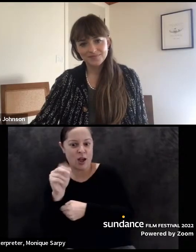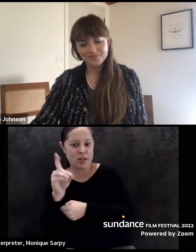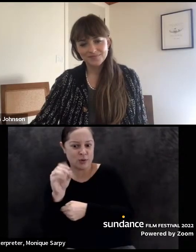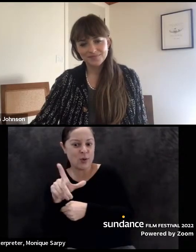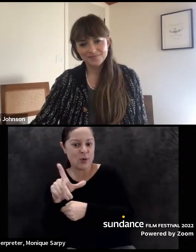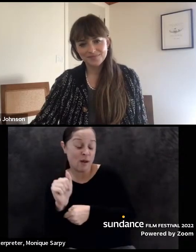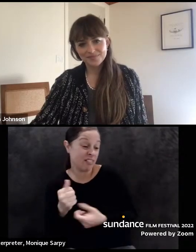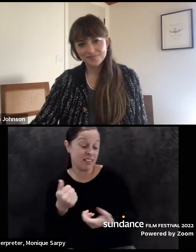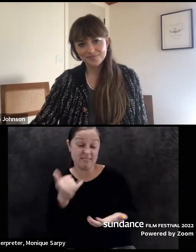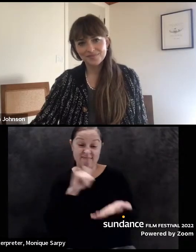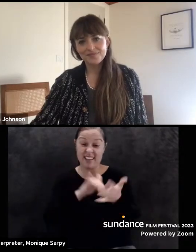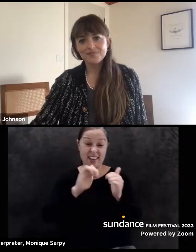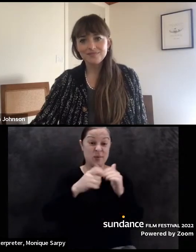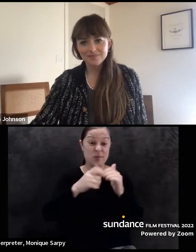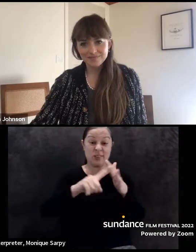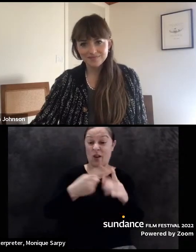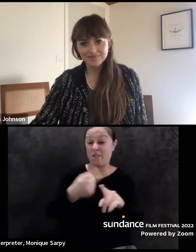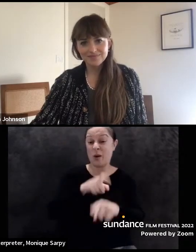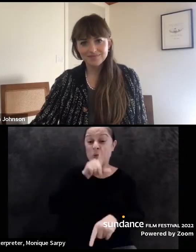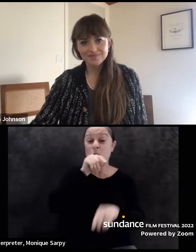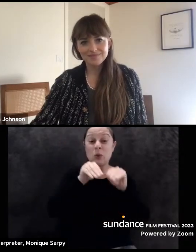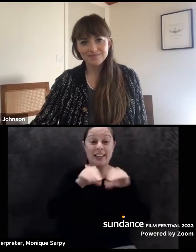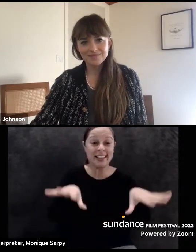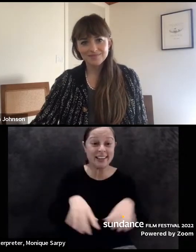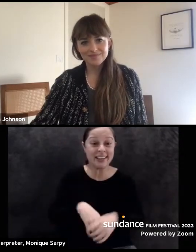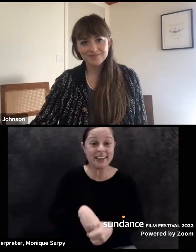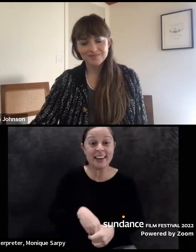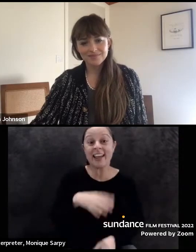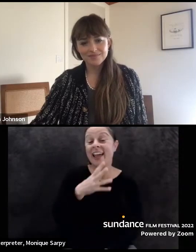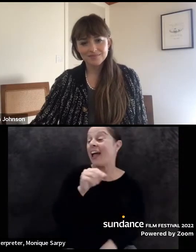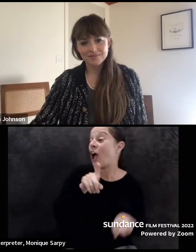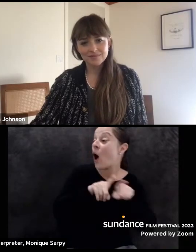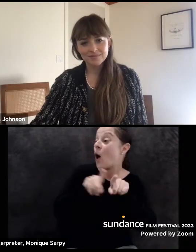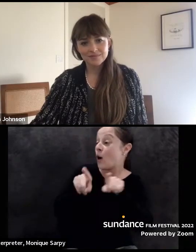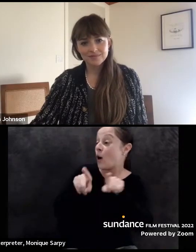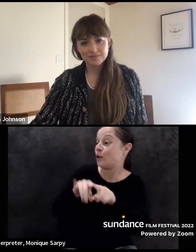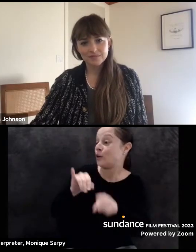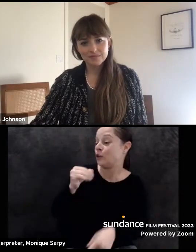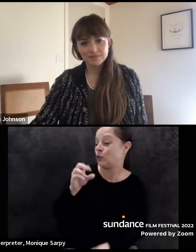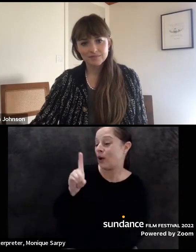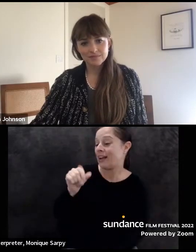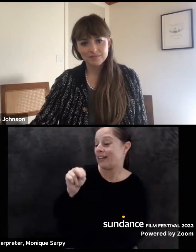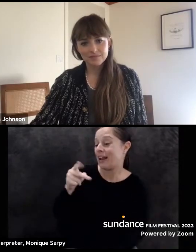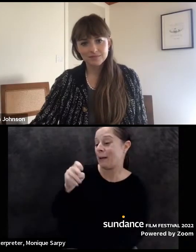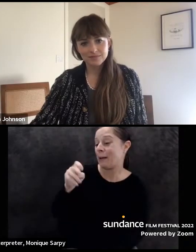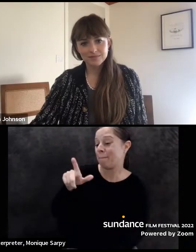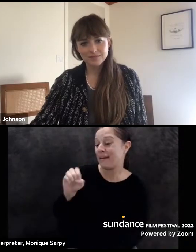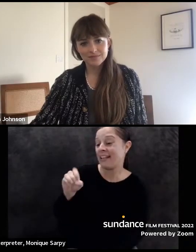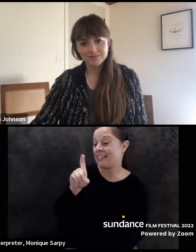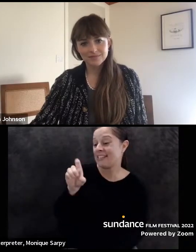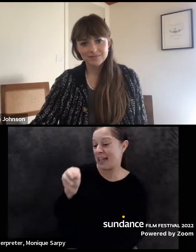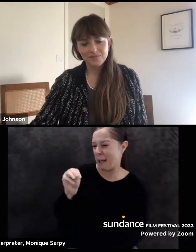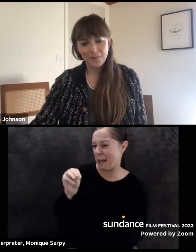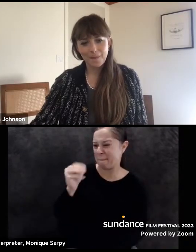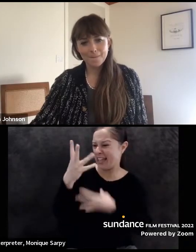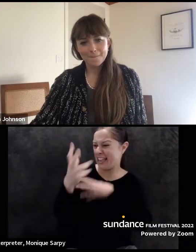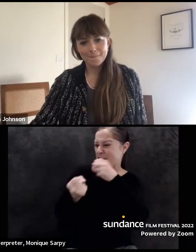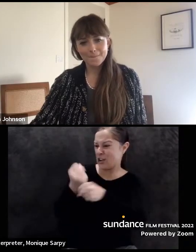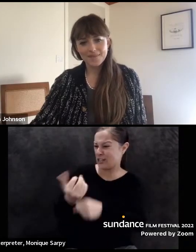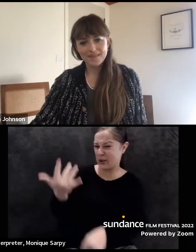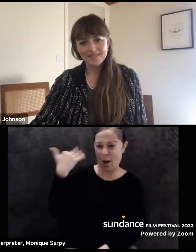they reached out. And I also heard you slid into Jordan Peele's DMs like years ago, like well before you. Okay, so